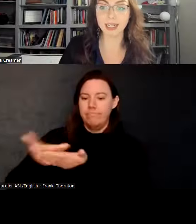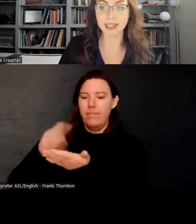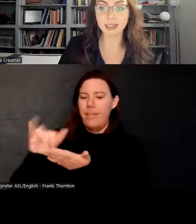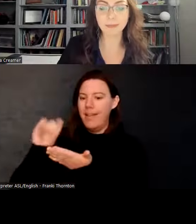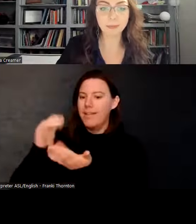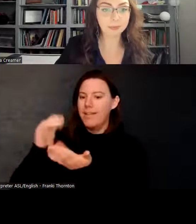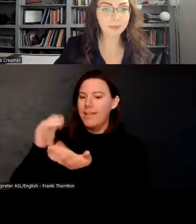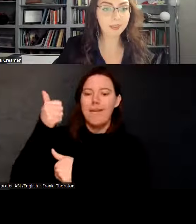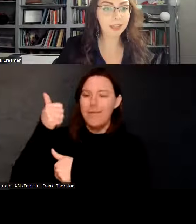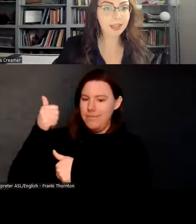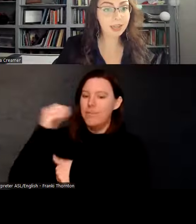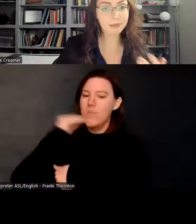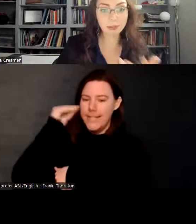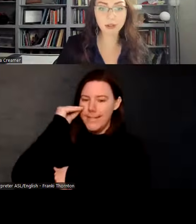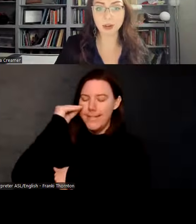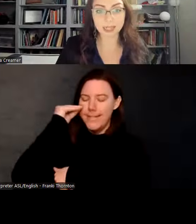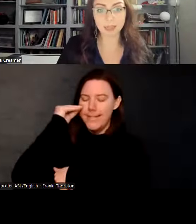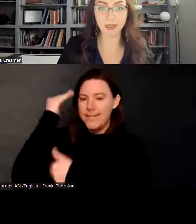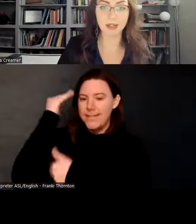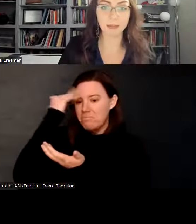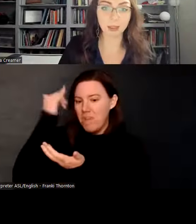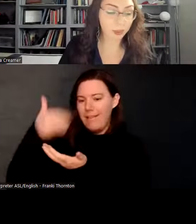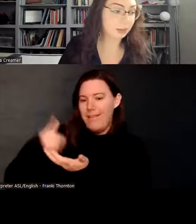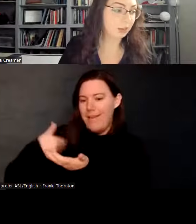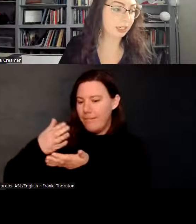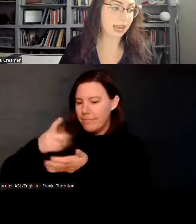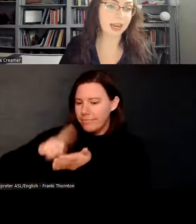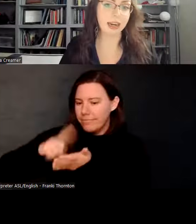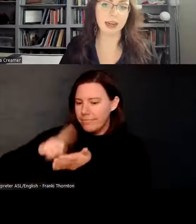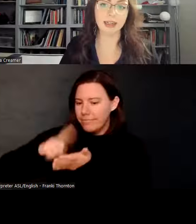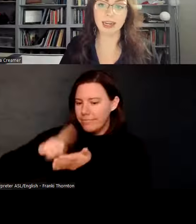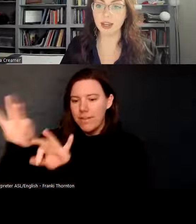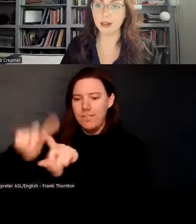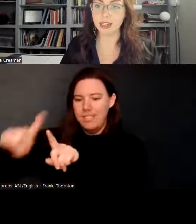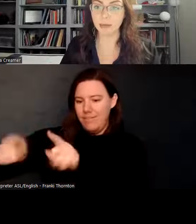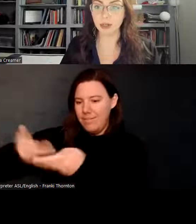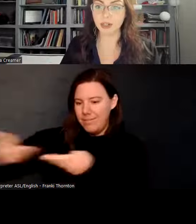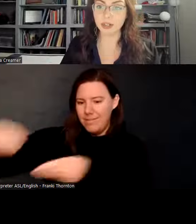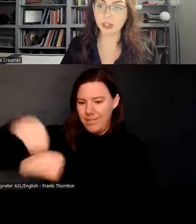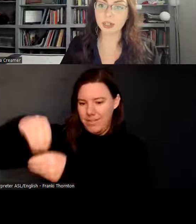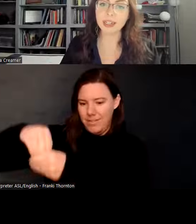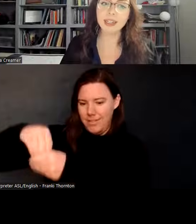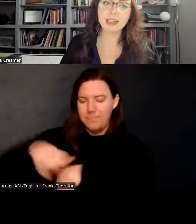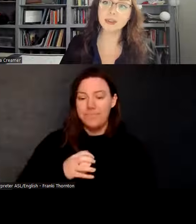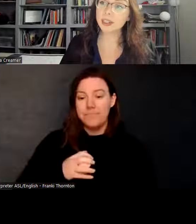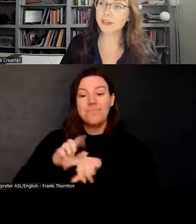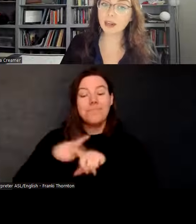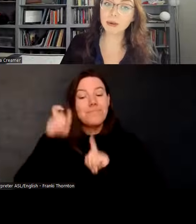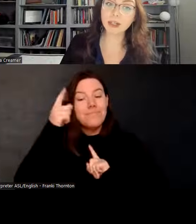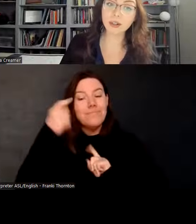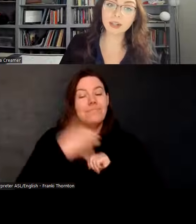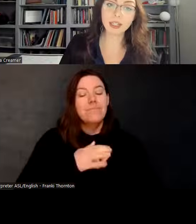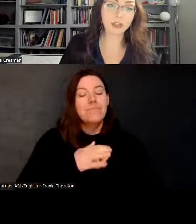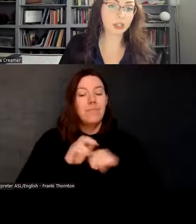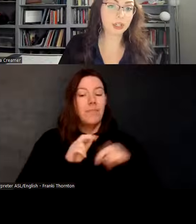elite residence. Yet the most striking similarity between building A and any other contemporary structure is really found